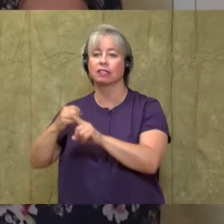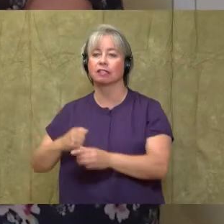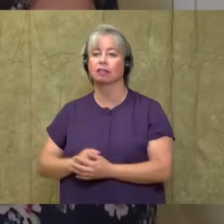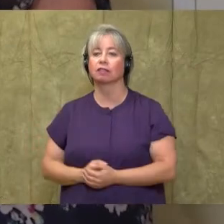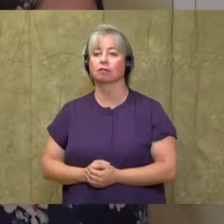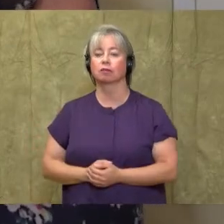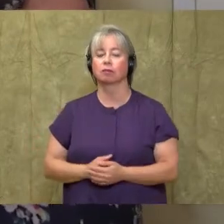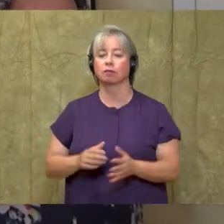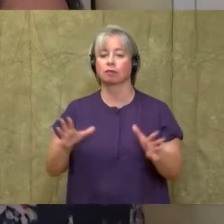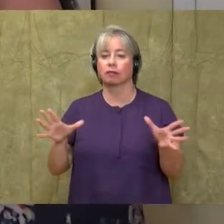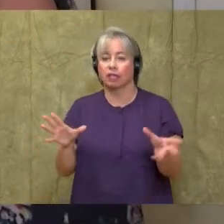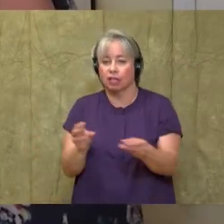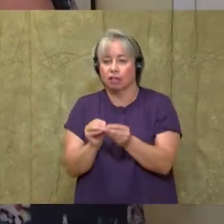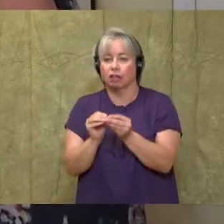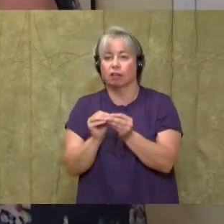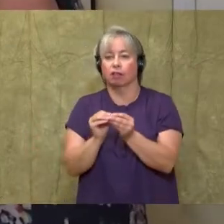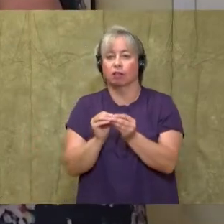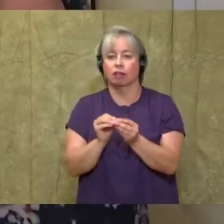Now we add